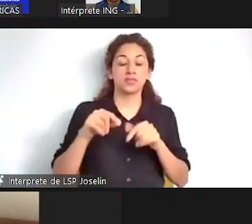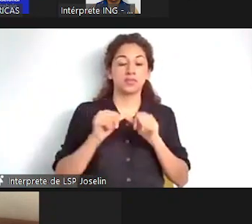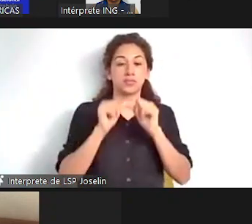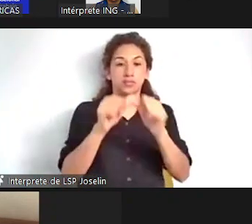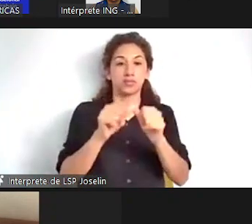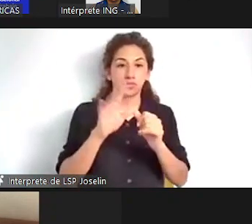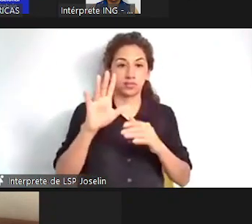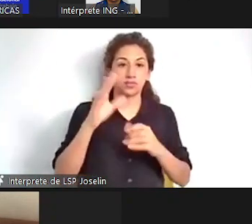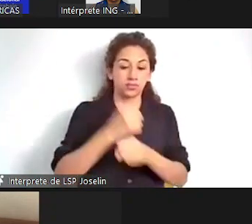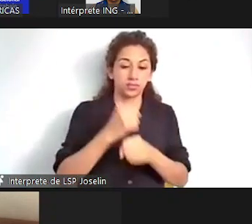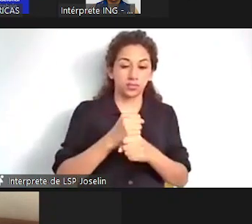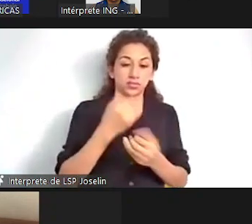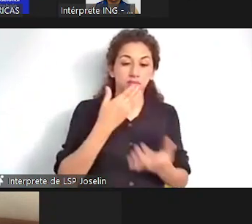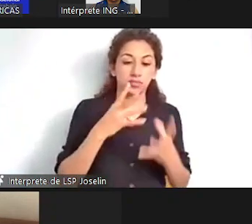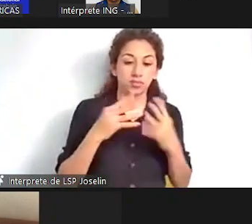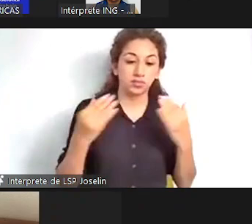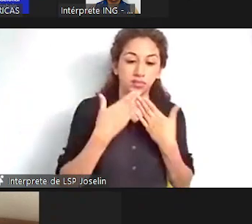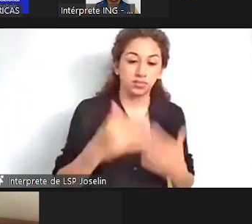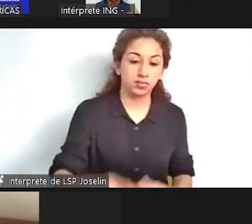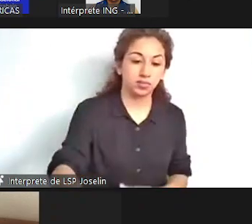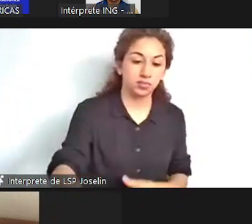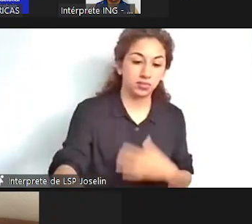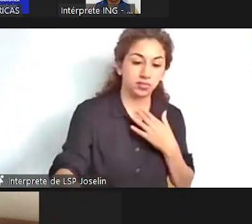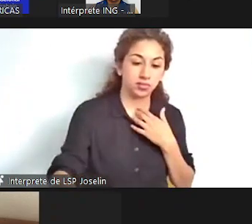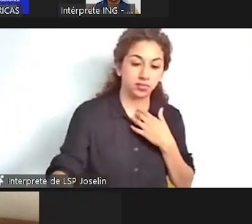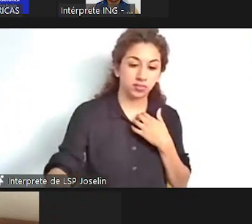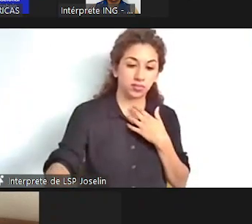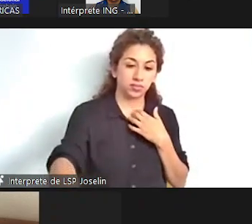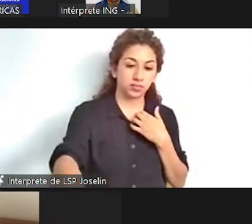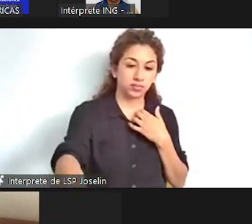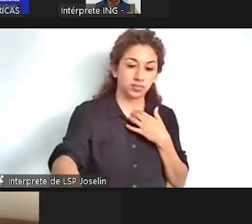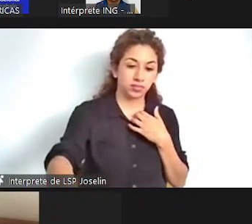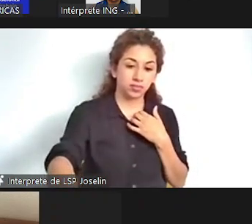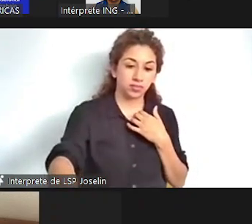to be able to continue promoting them thank you very much